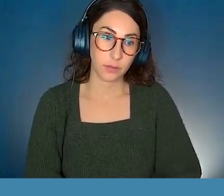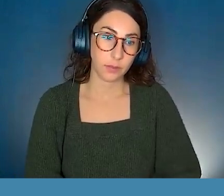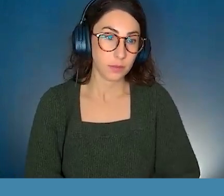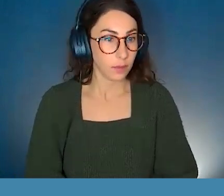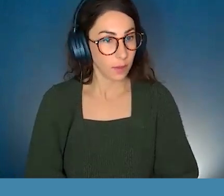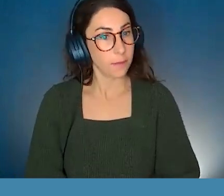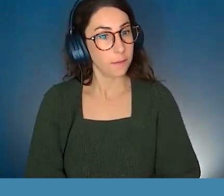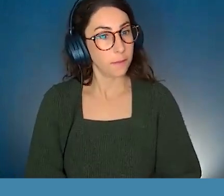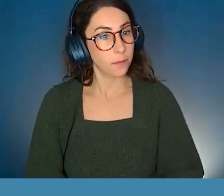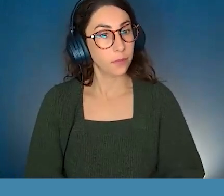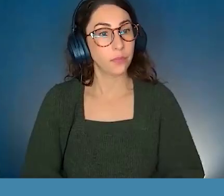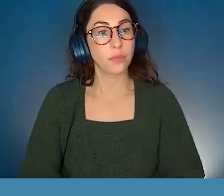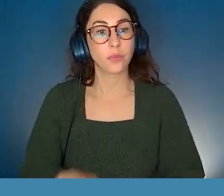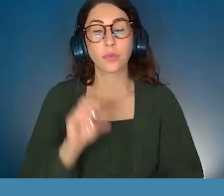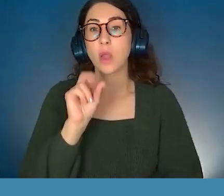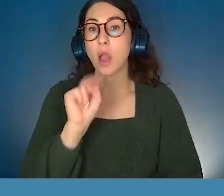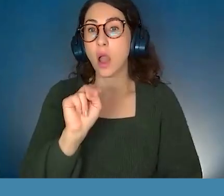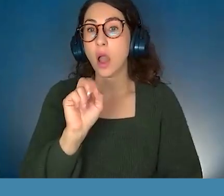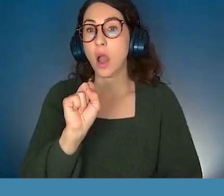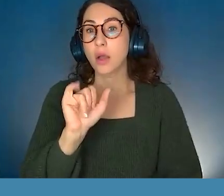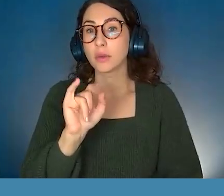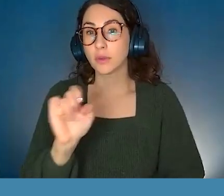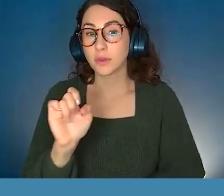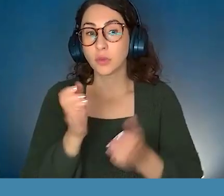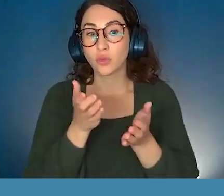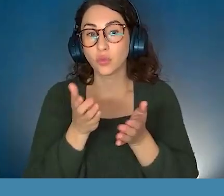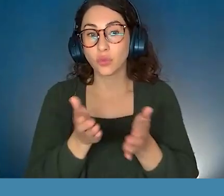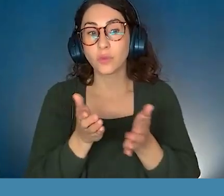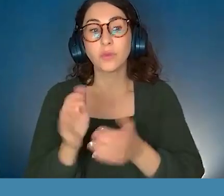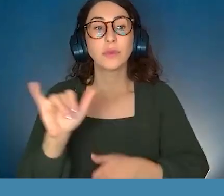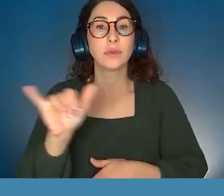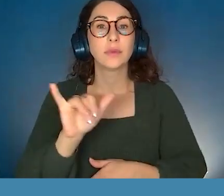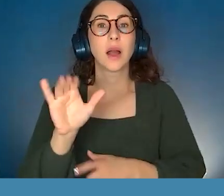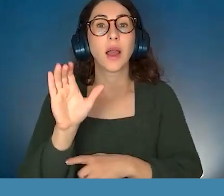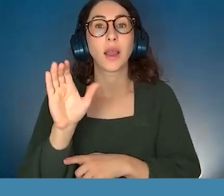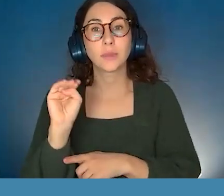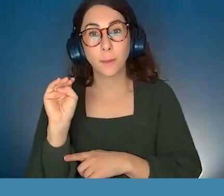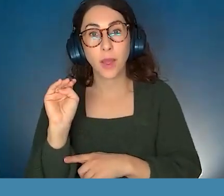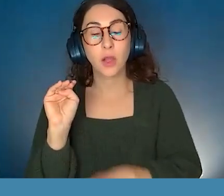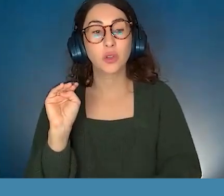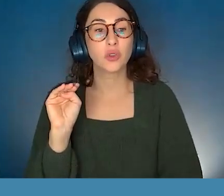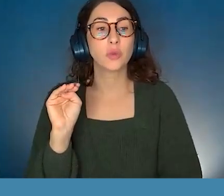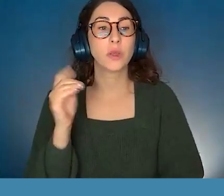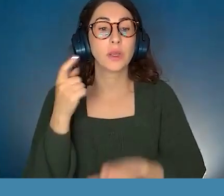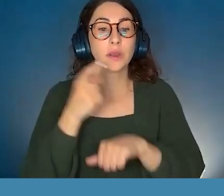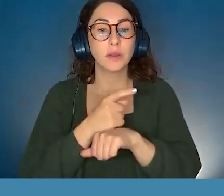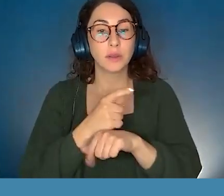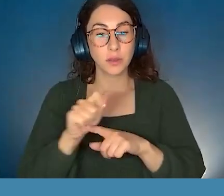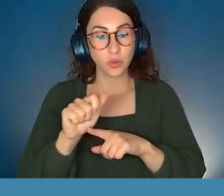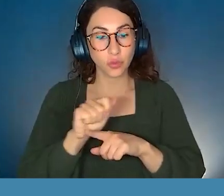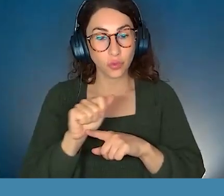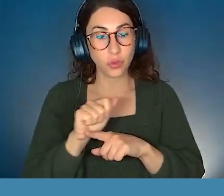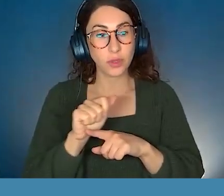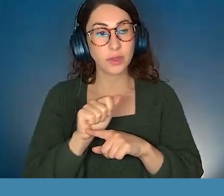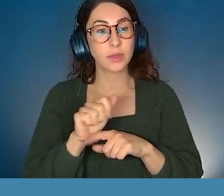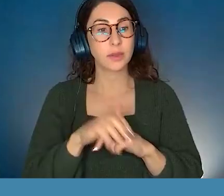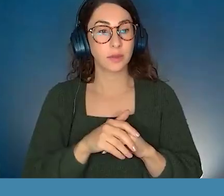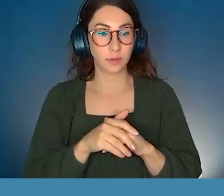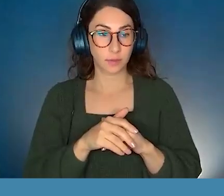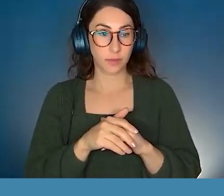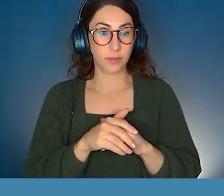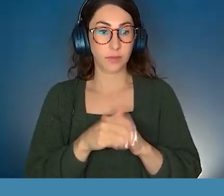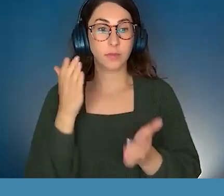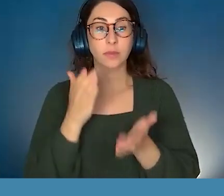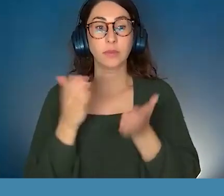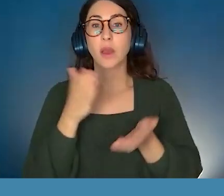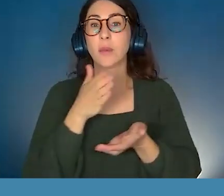On-site services as supportive housing communities can include case management, day trainings. They may even have some